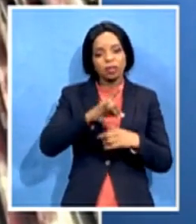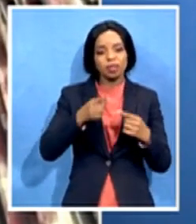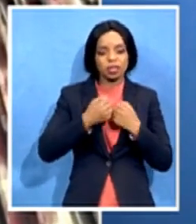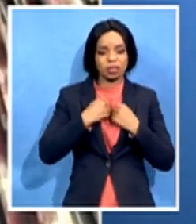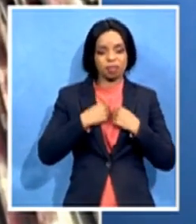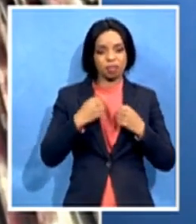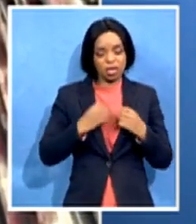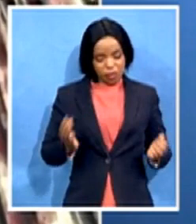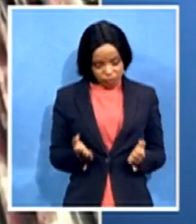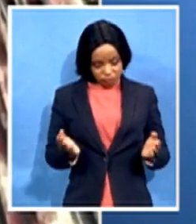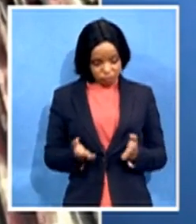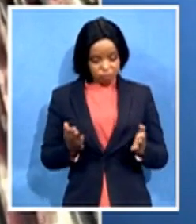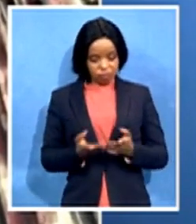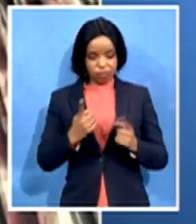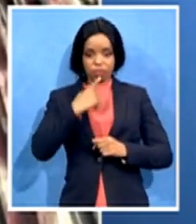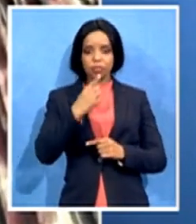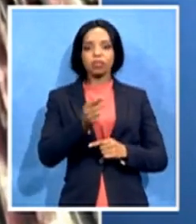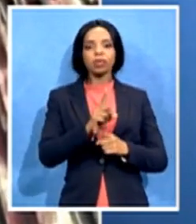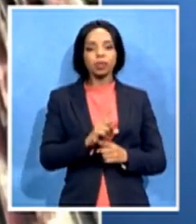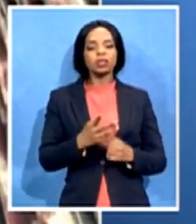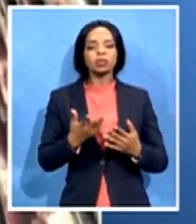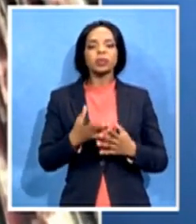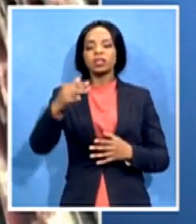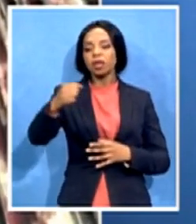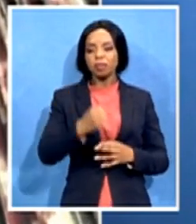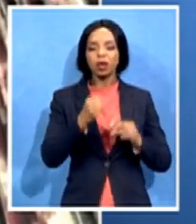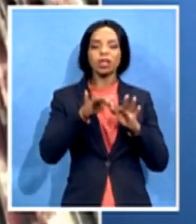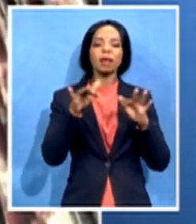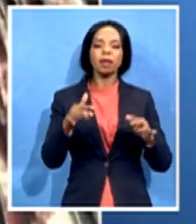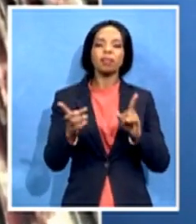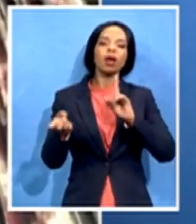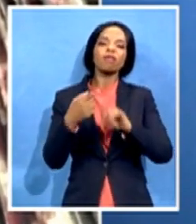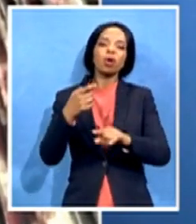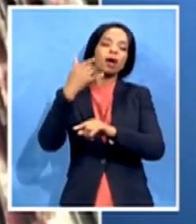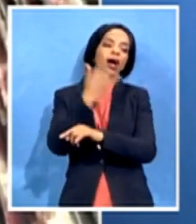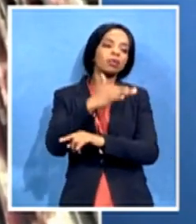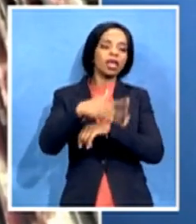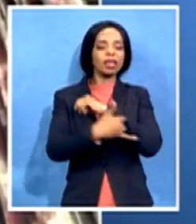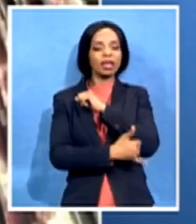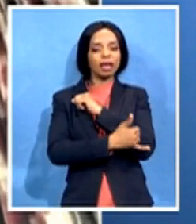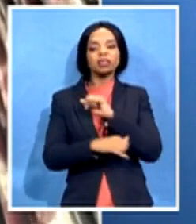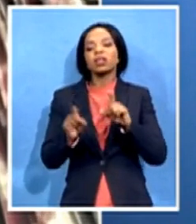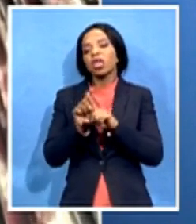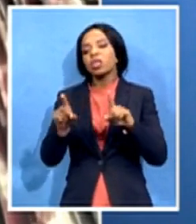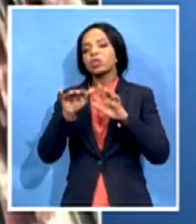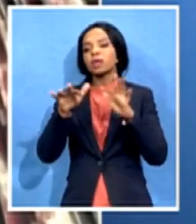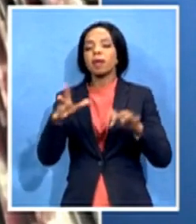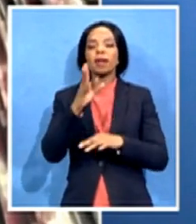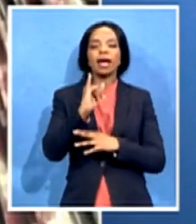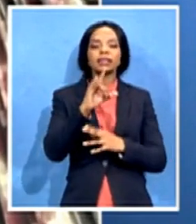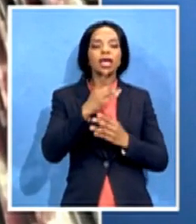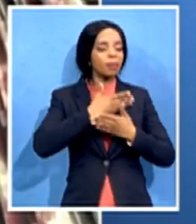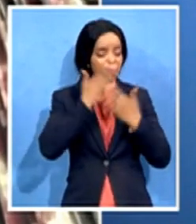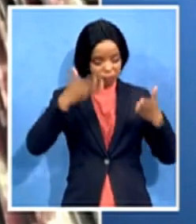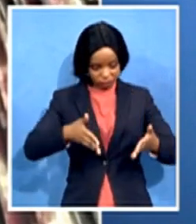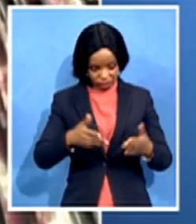people, foreigners who don't have any identification in South Africa. We are not looking, they are